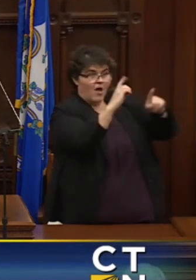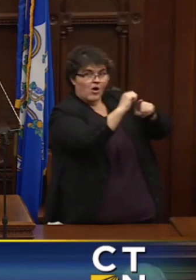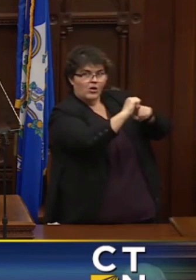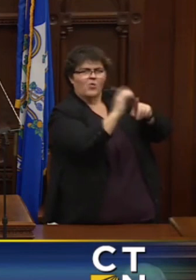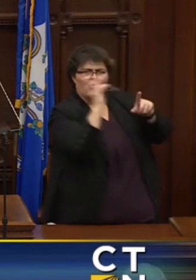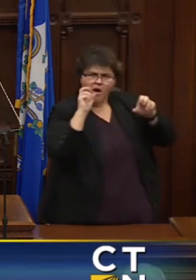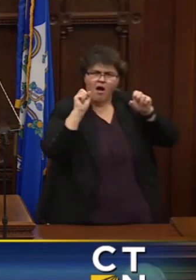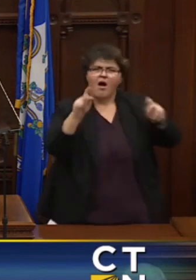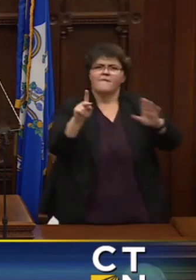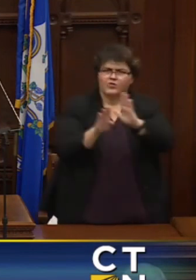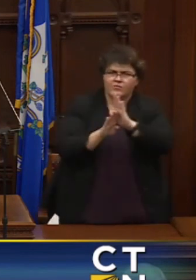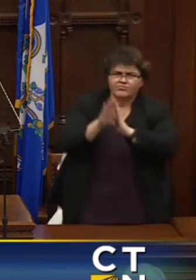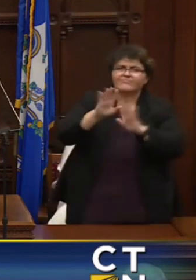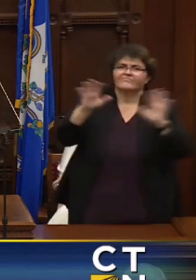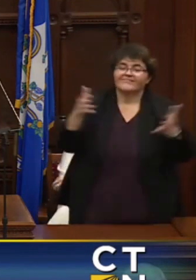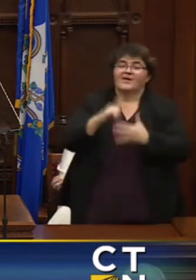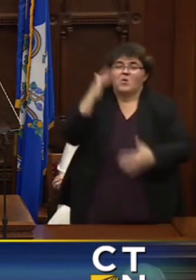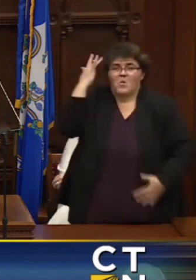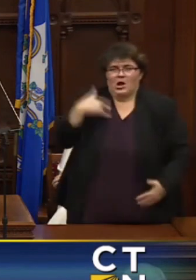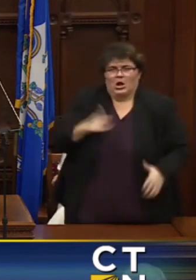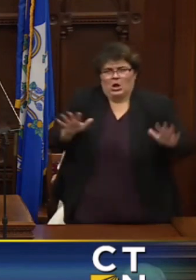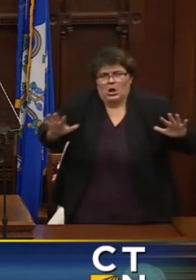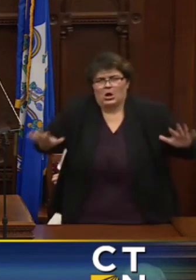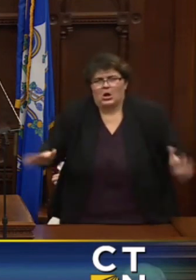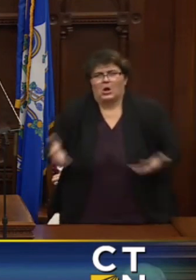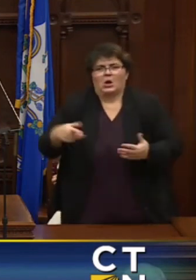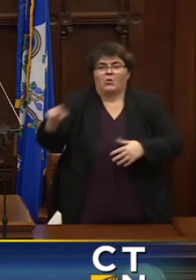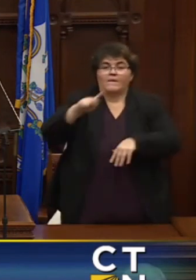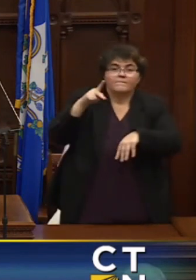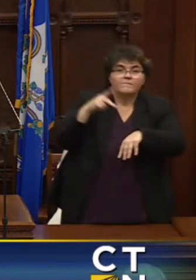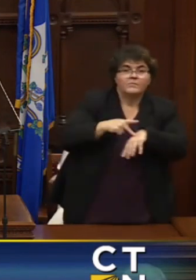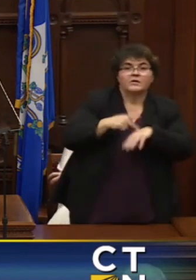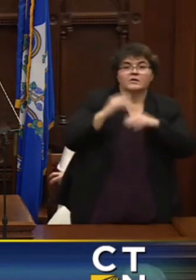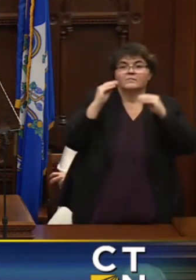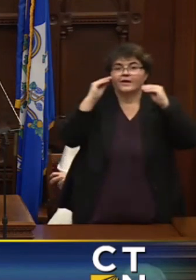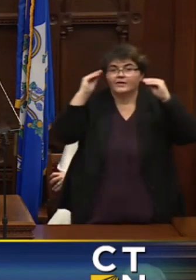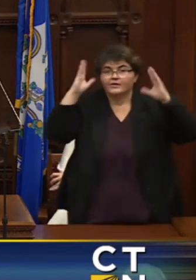resources. Let's implement your best ideas to help students recover from learning